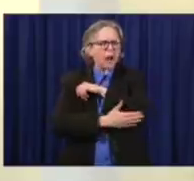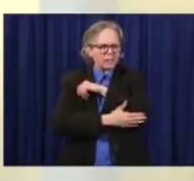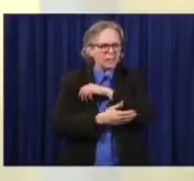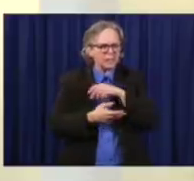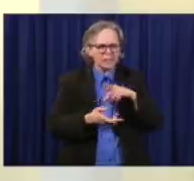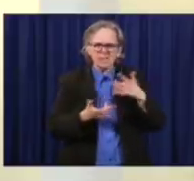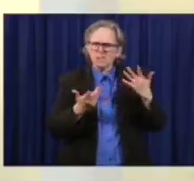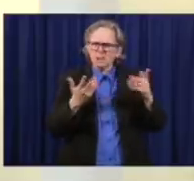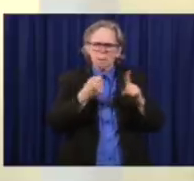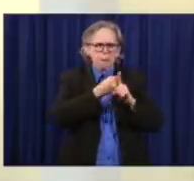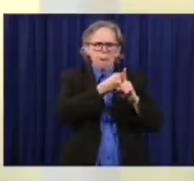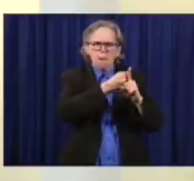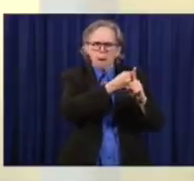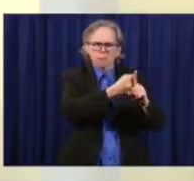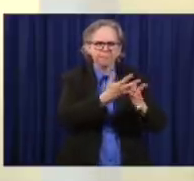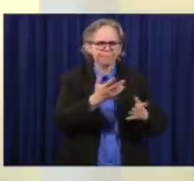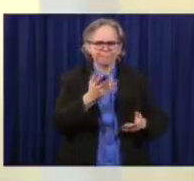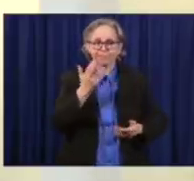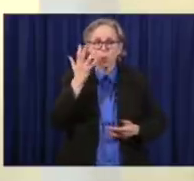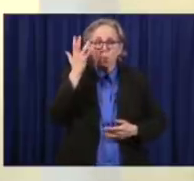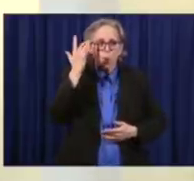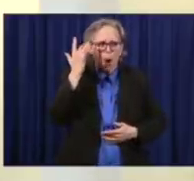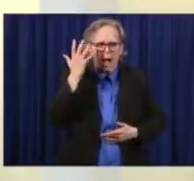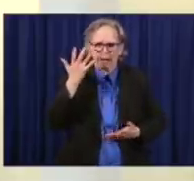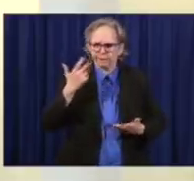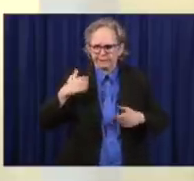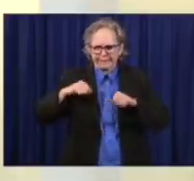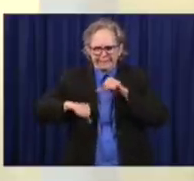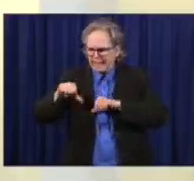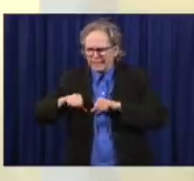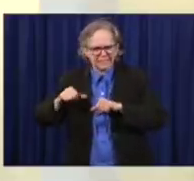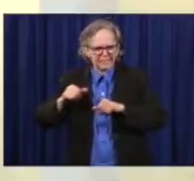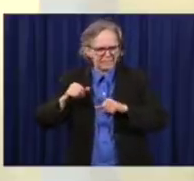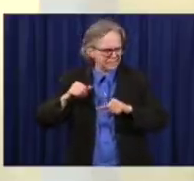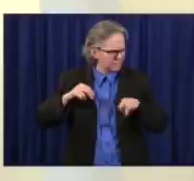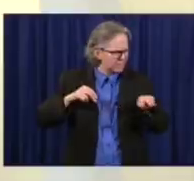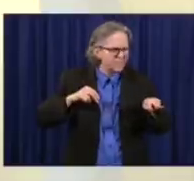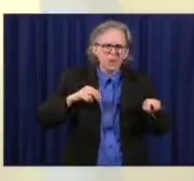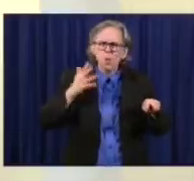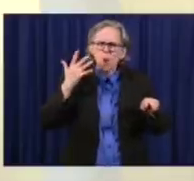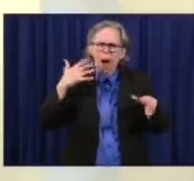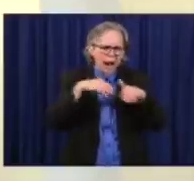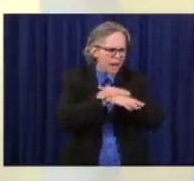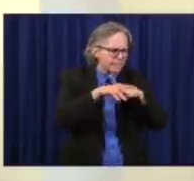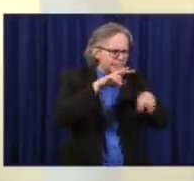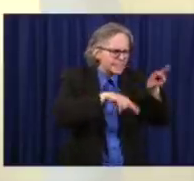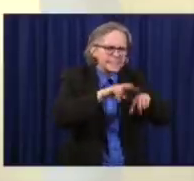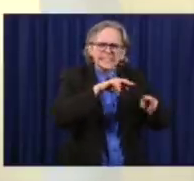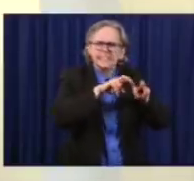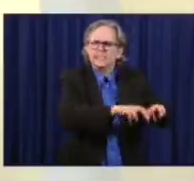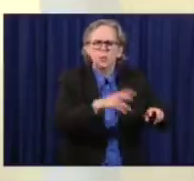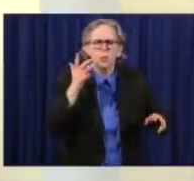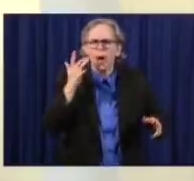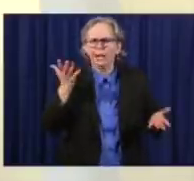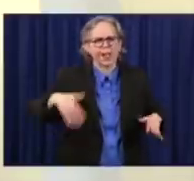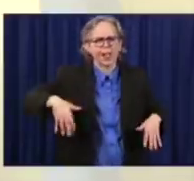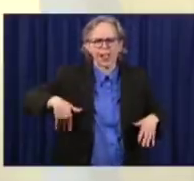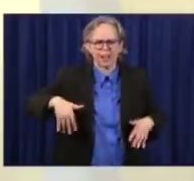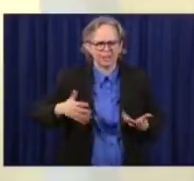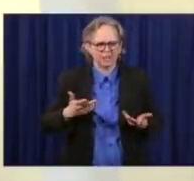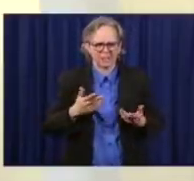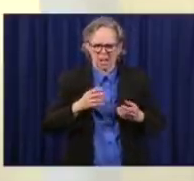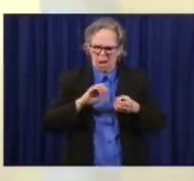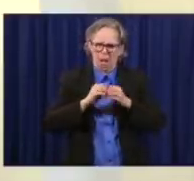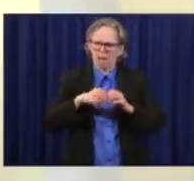I can point to scientifically yet that tells us why they have had numbers that are